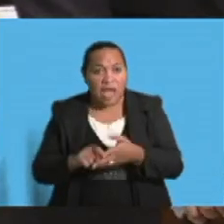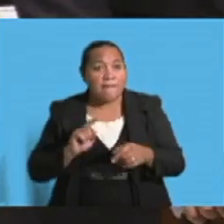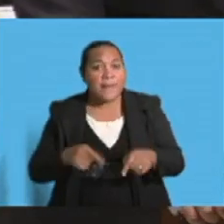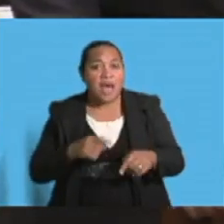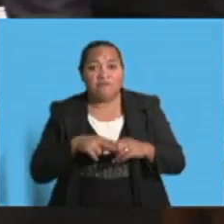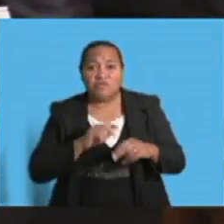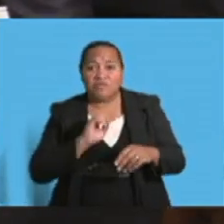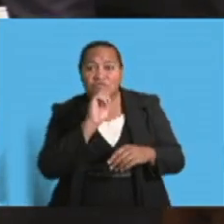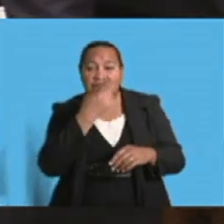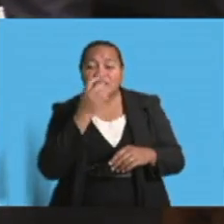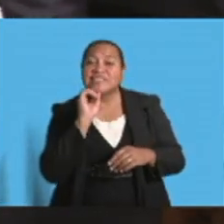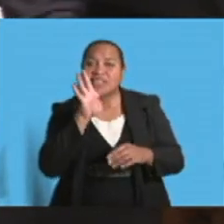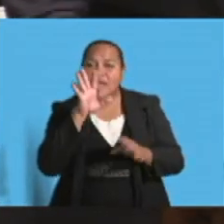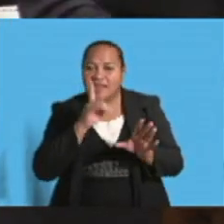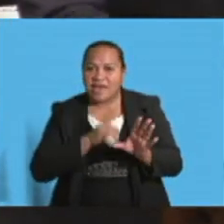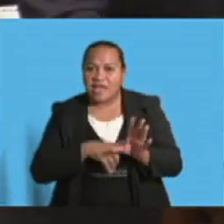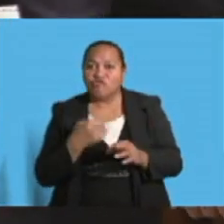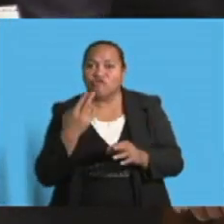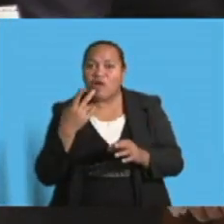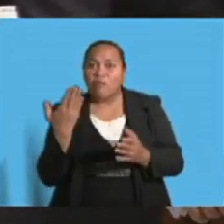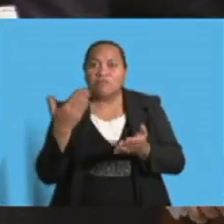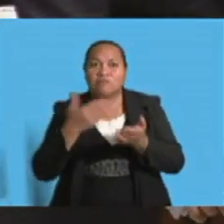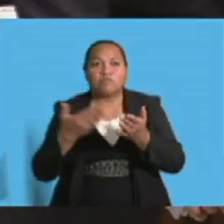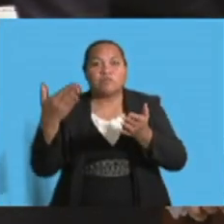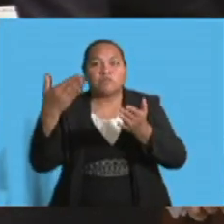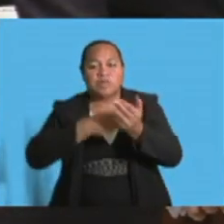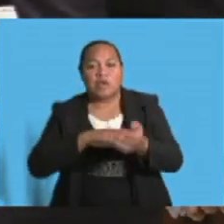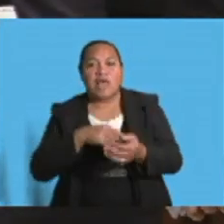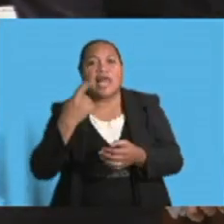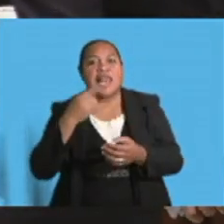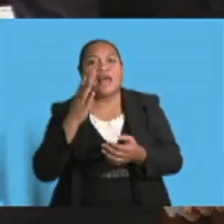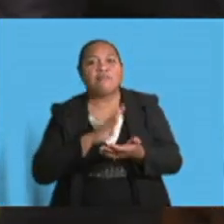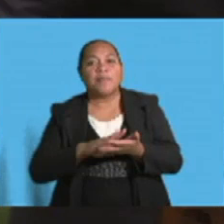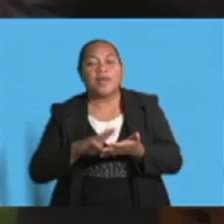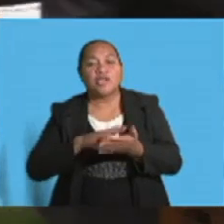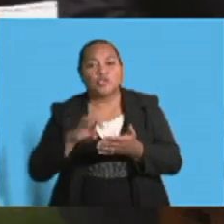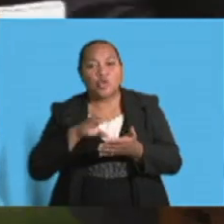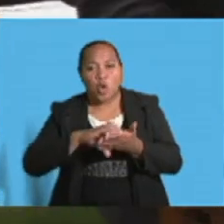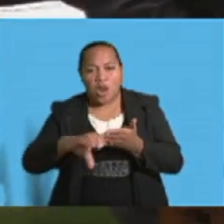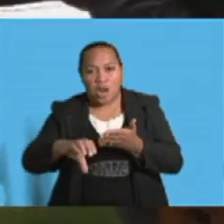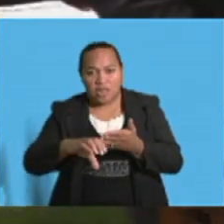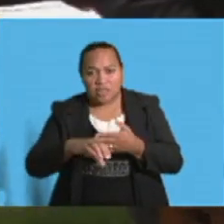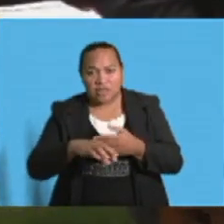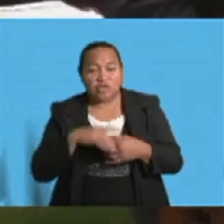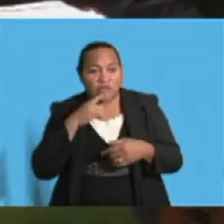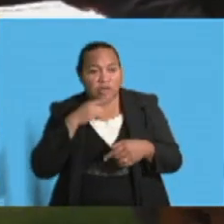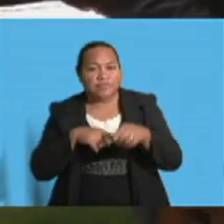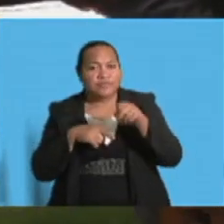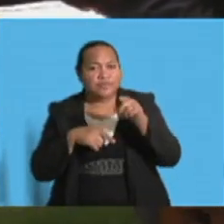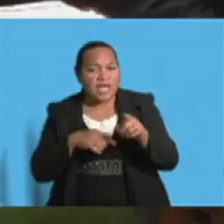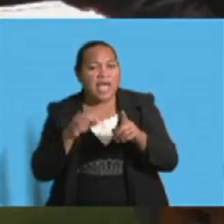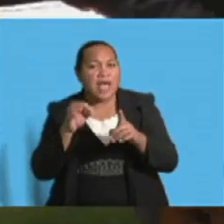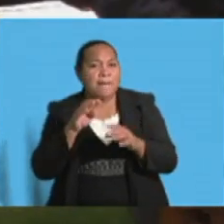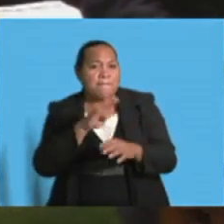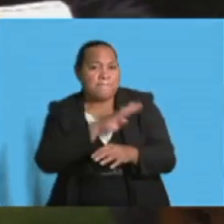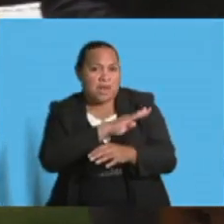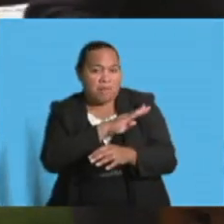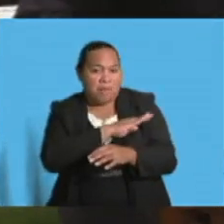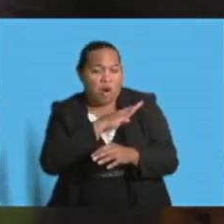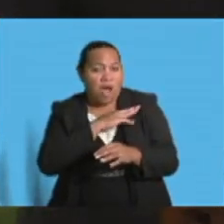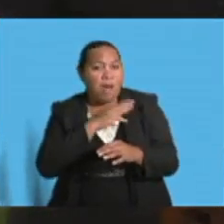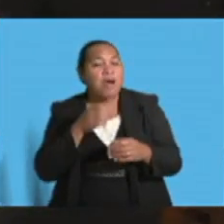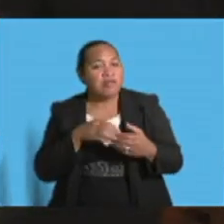years to double this to around $11 billion, Madam Speaker. It was under Prime Minister Benny Mrama's leadership, Madam Speaker, that